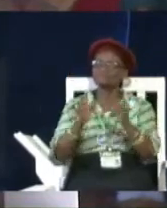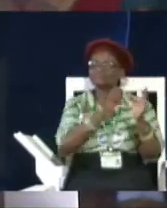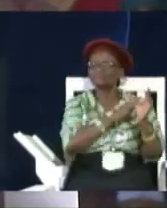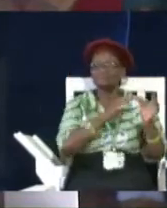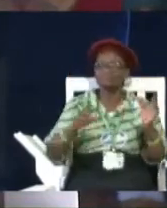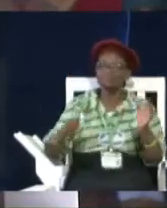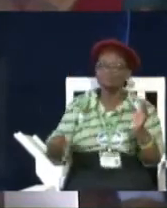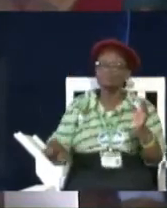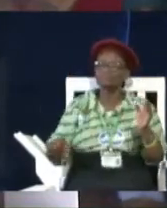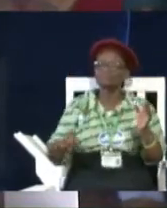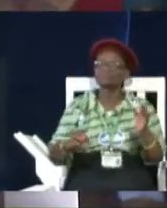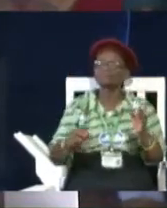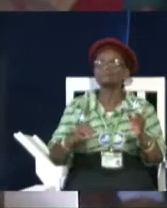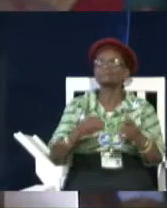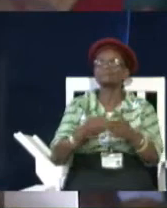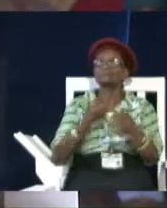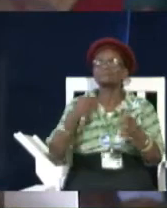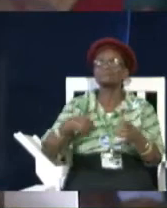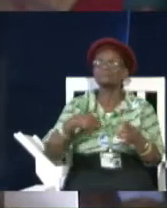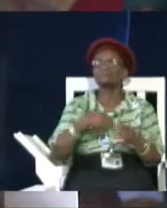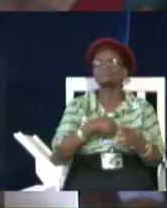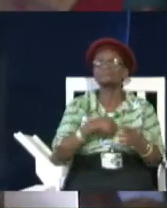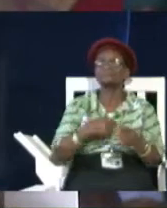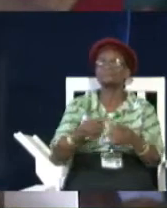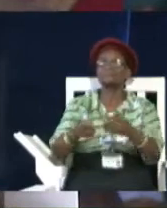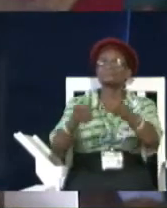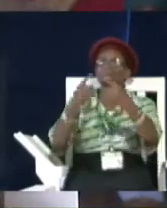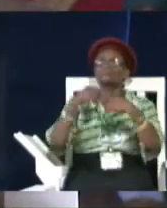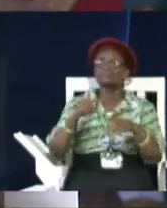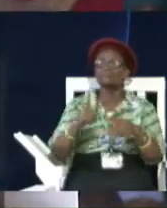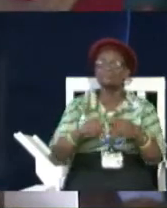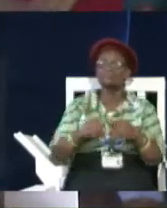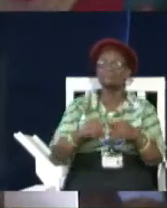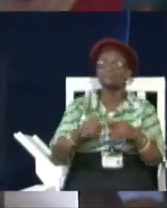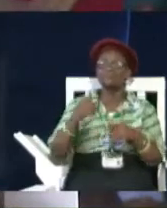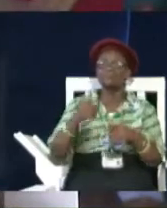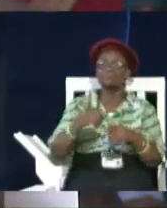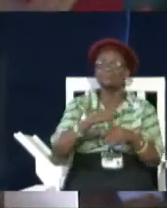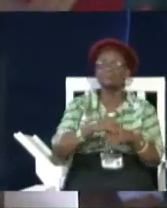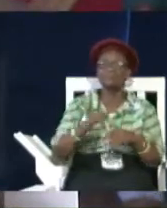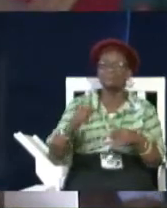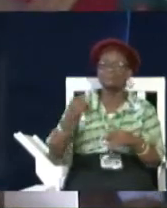go to our session of prayer, you better run forward.